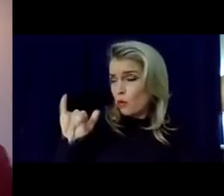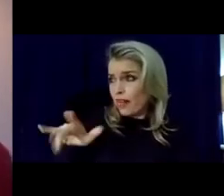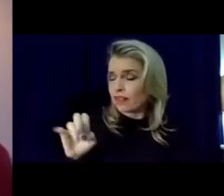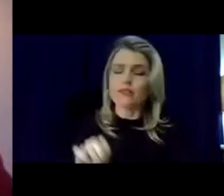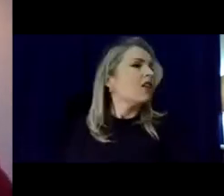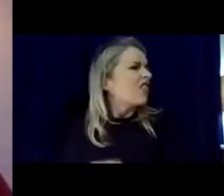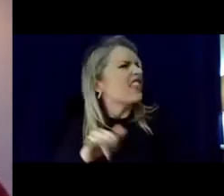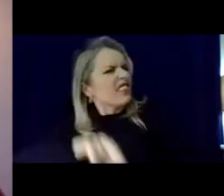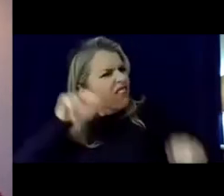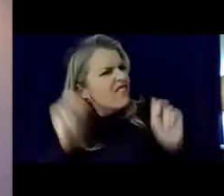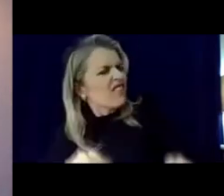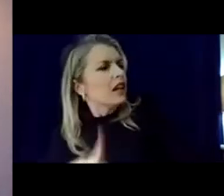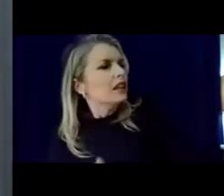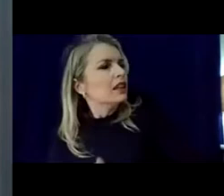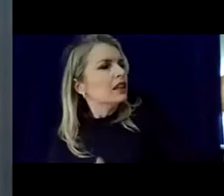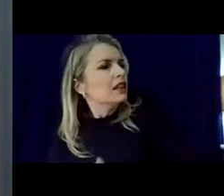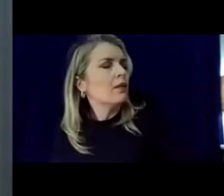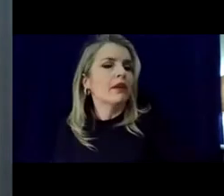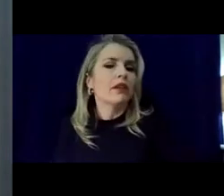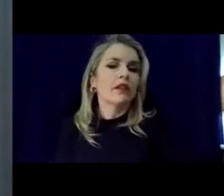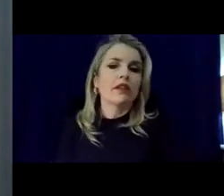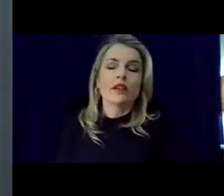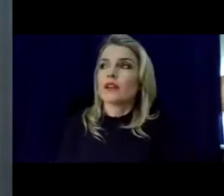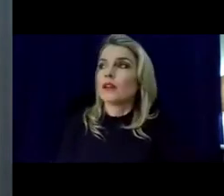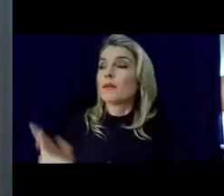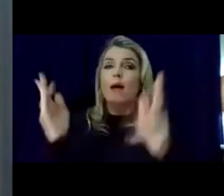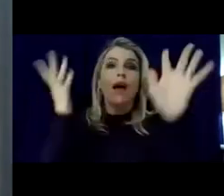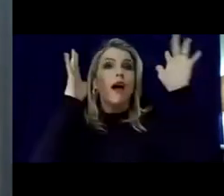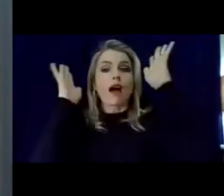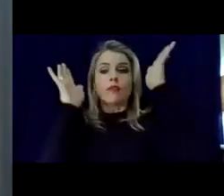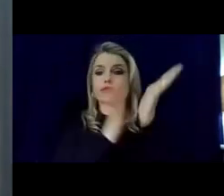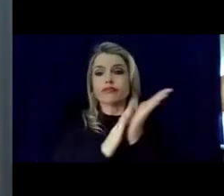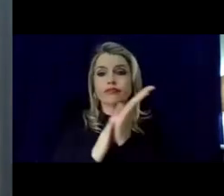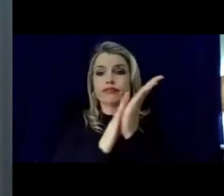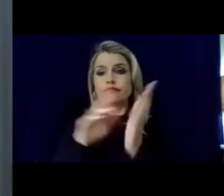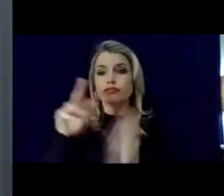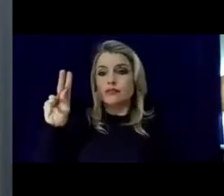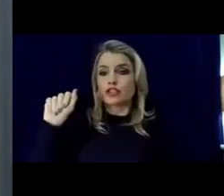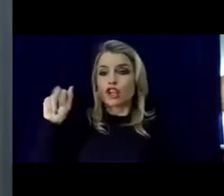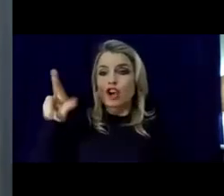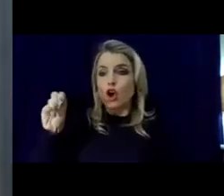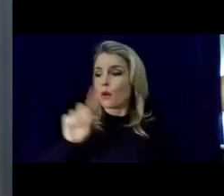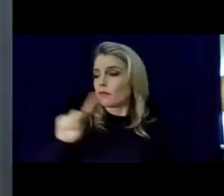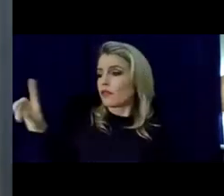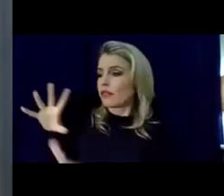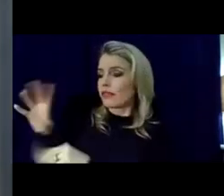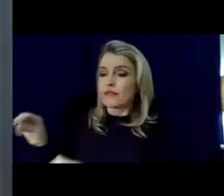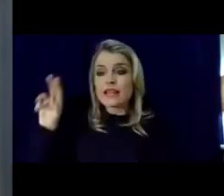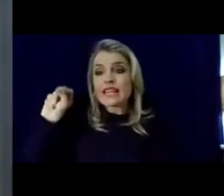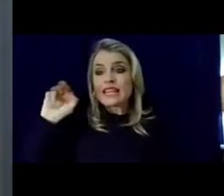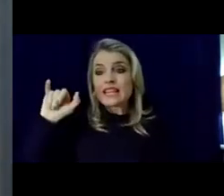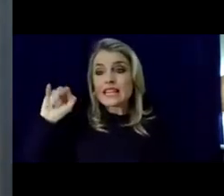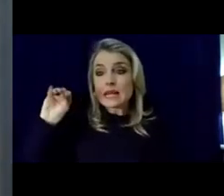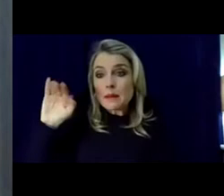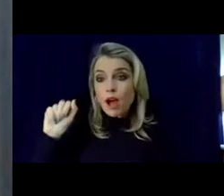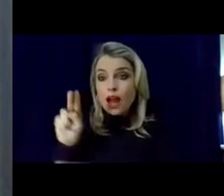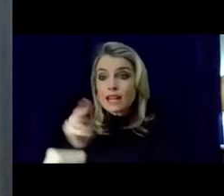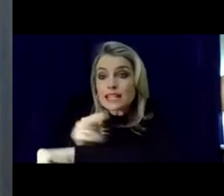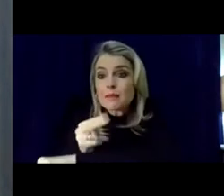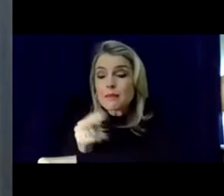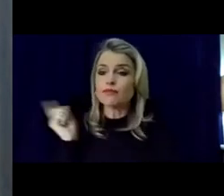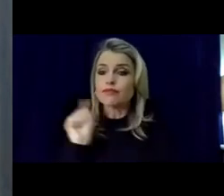That is fucked up. The crowd applauds mildly as Karo steps off stage. Nima steps up to the mic.